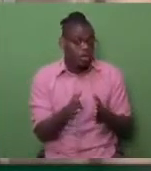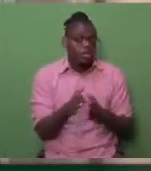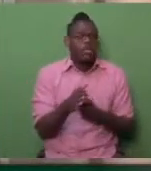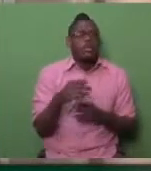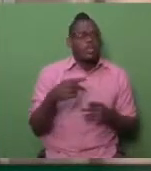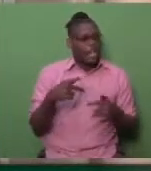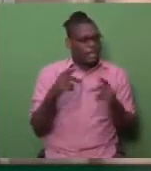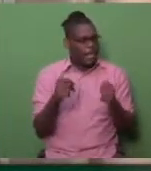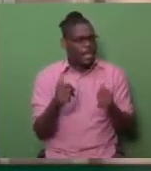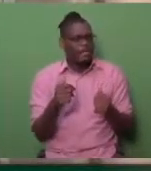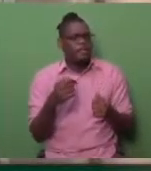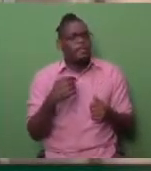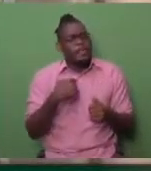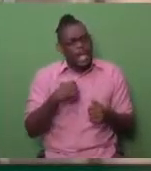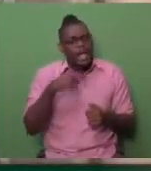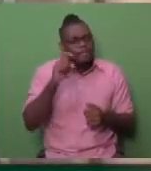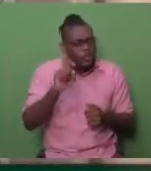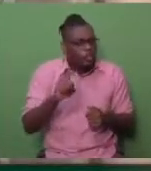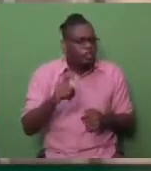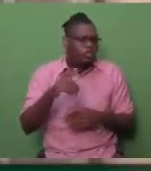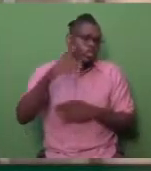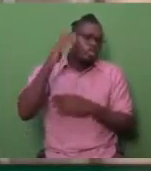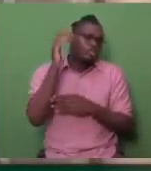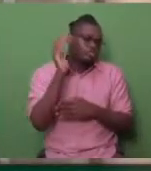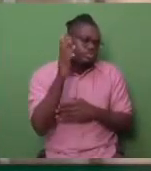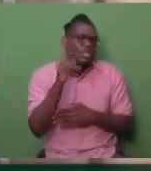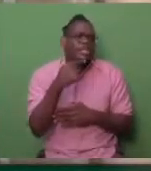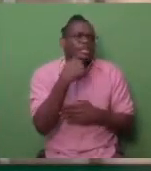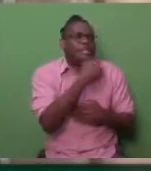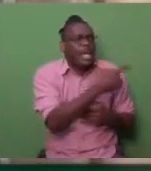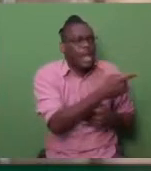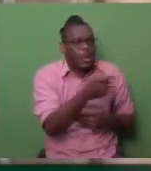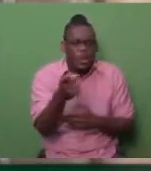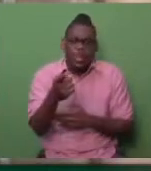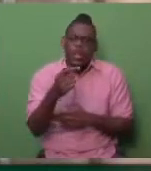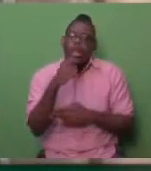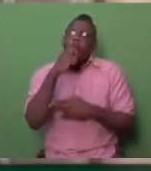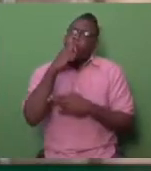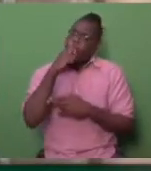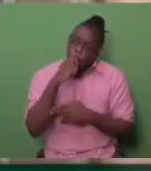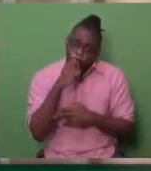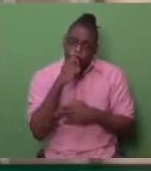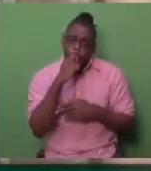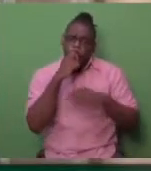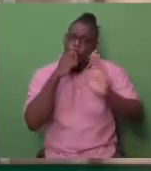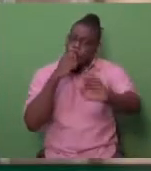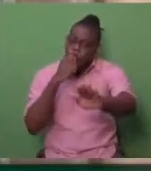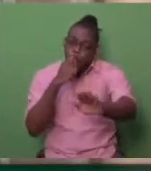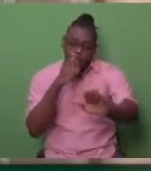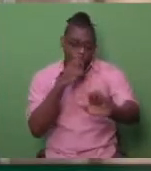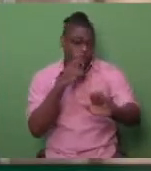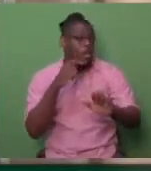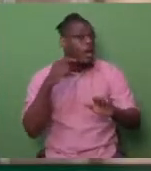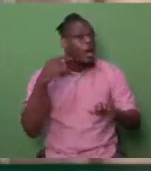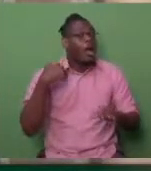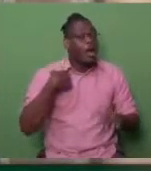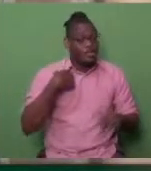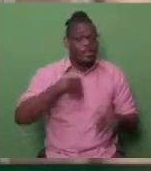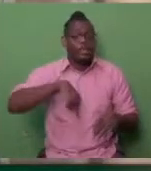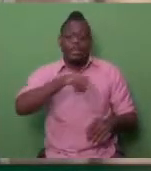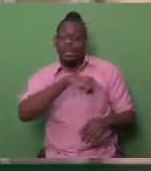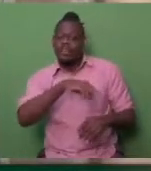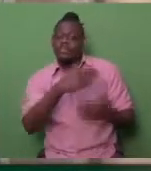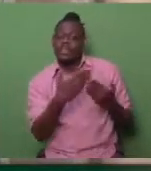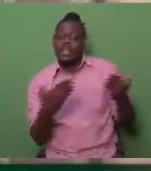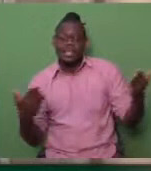that these alarming revelations relate to matters before the court, and I will be most circumspect and balanced in my comments, not